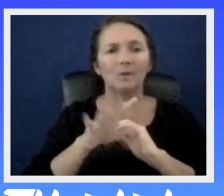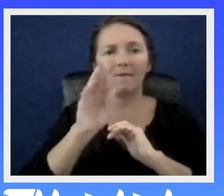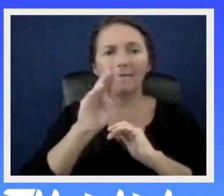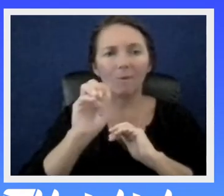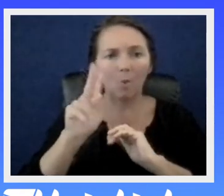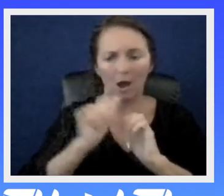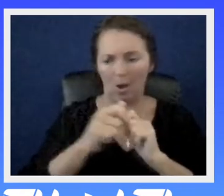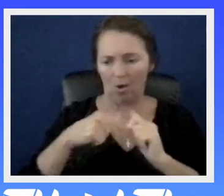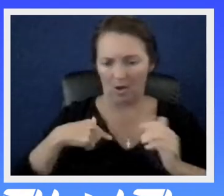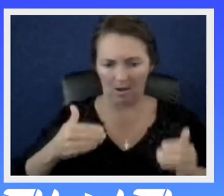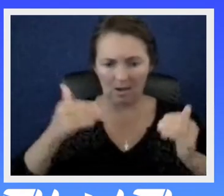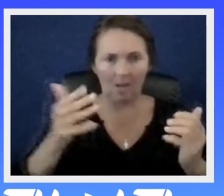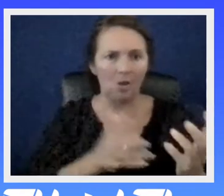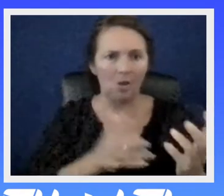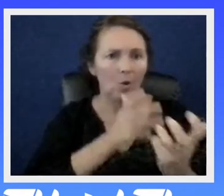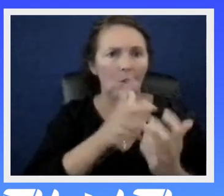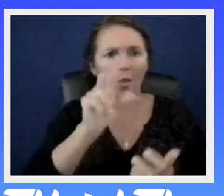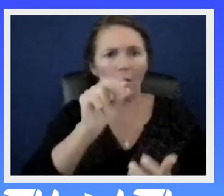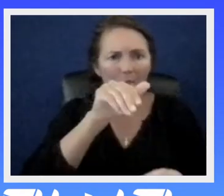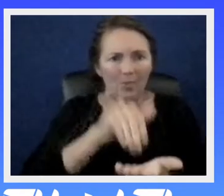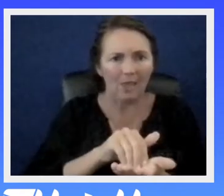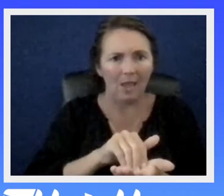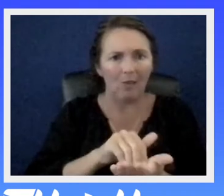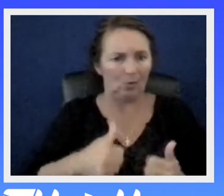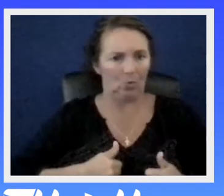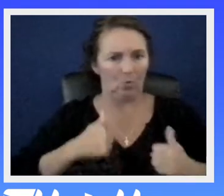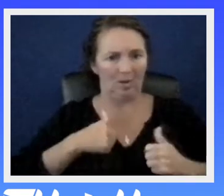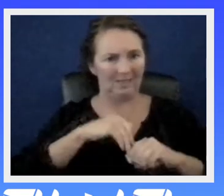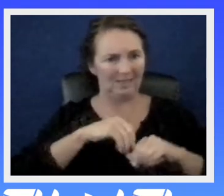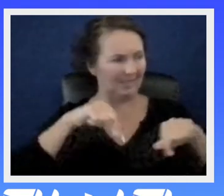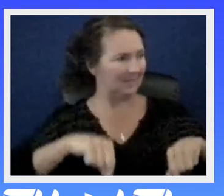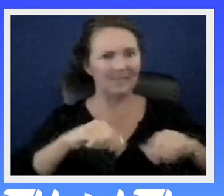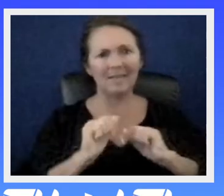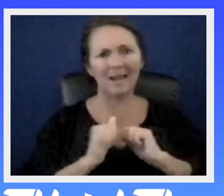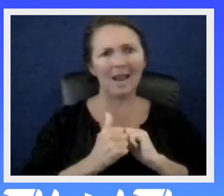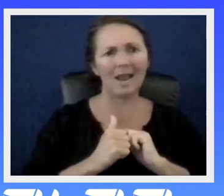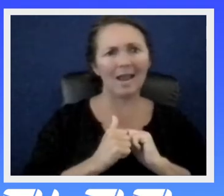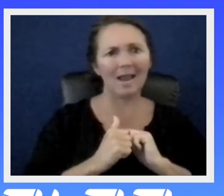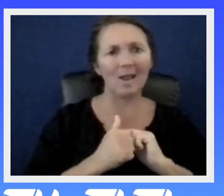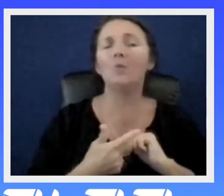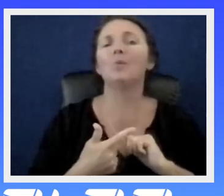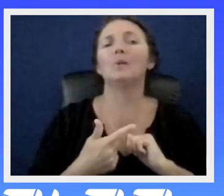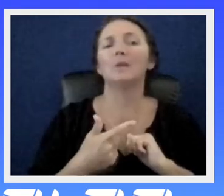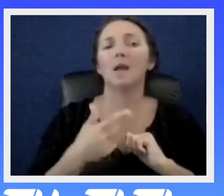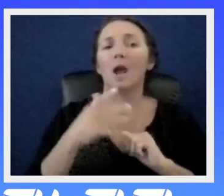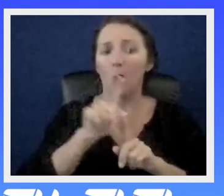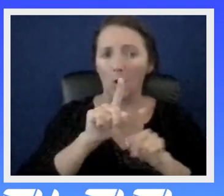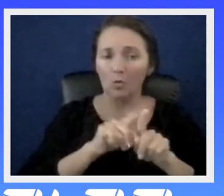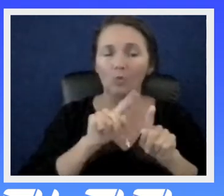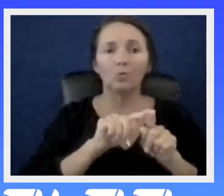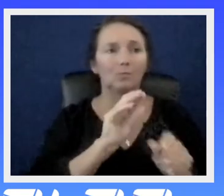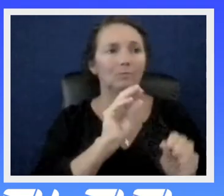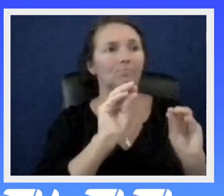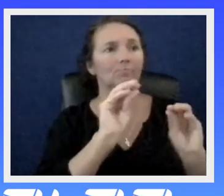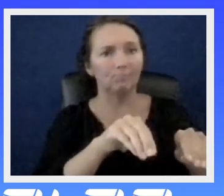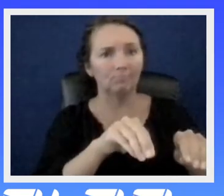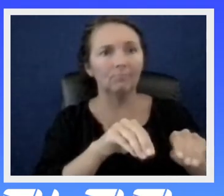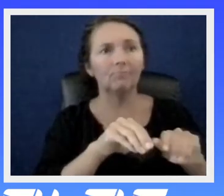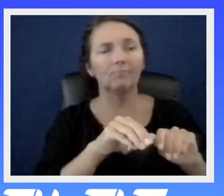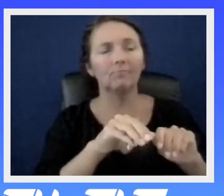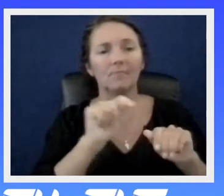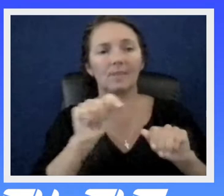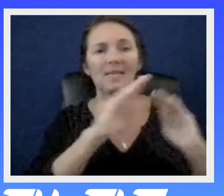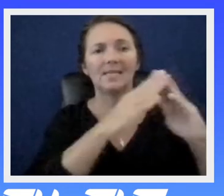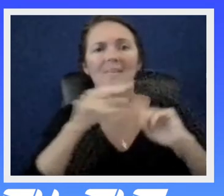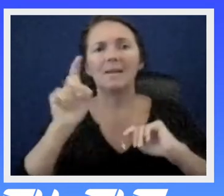engage 30,000 residents in the city to do that. Out of that, I helped to place in there that the city needs to